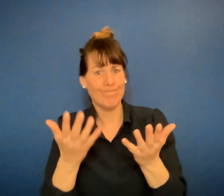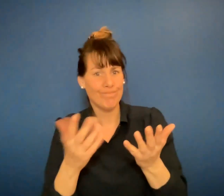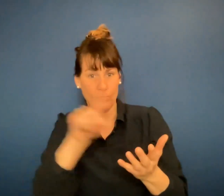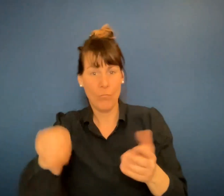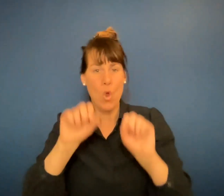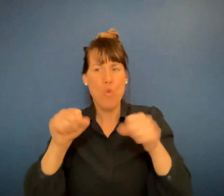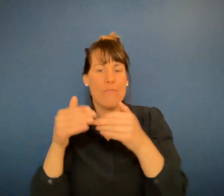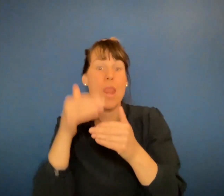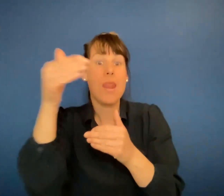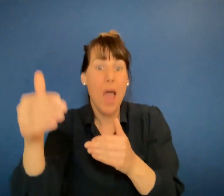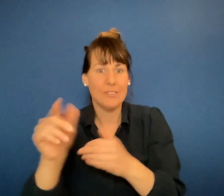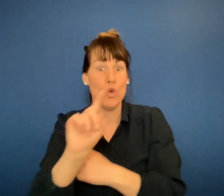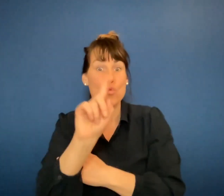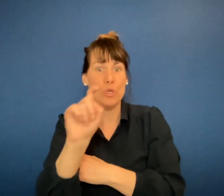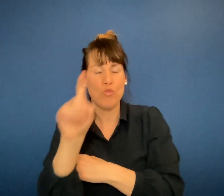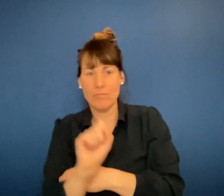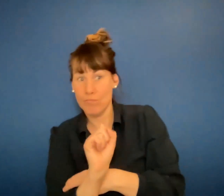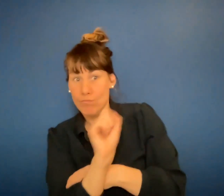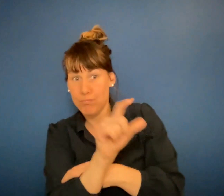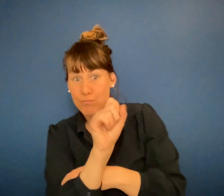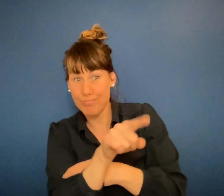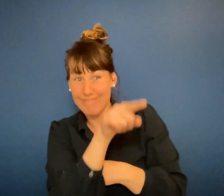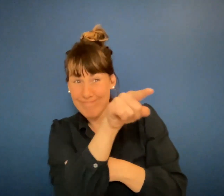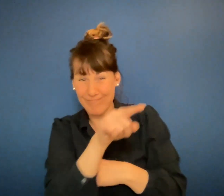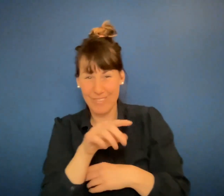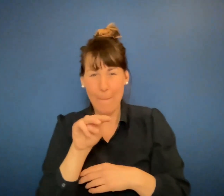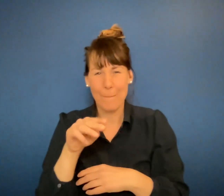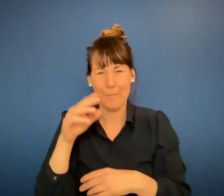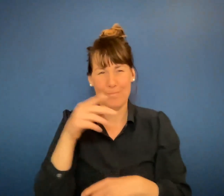him a chance to talk to us again.